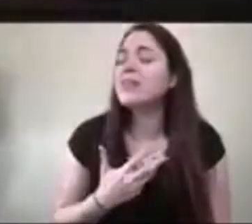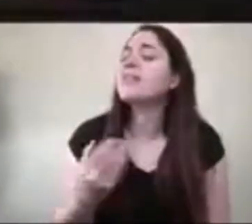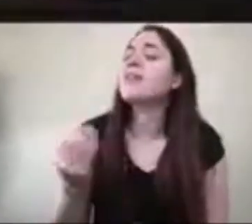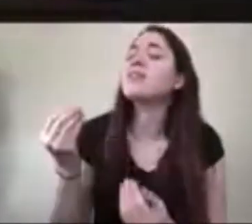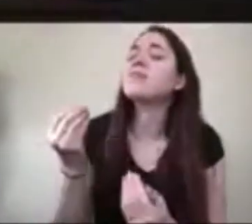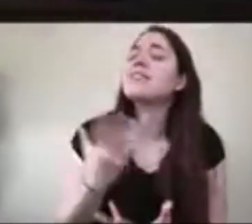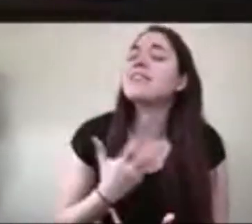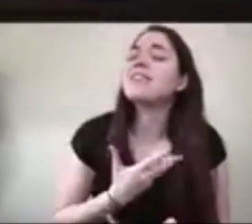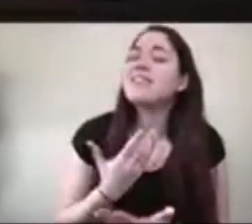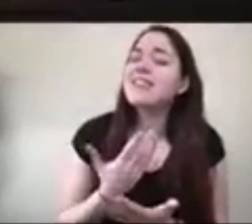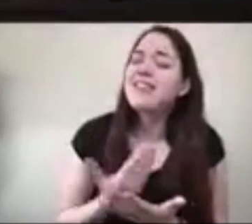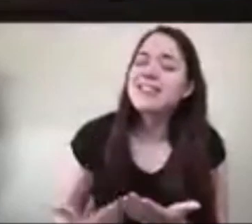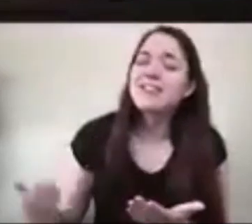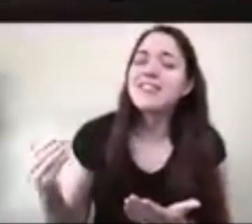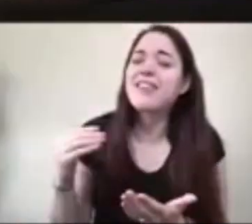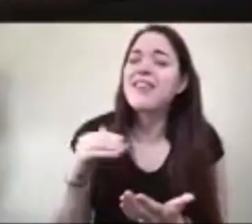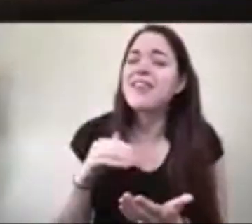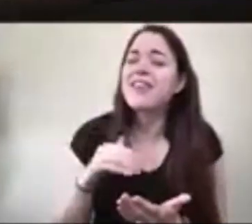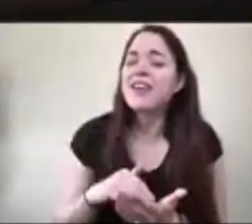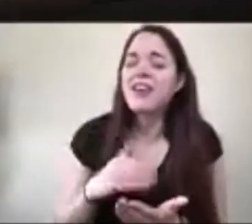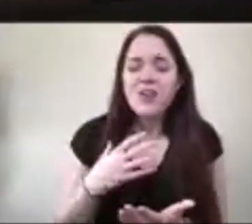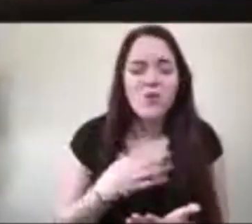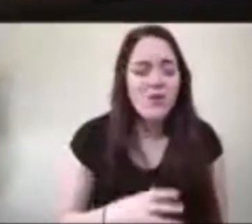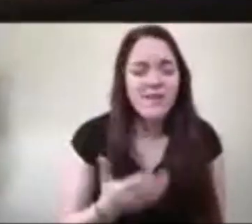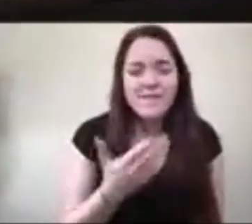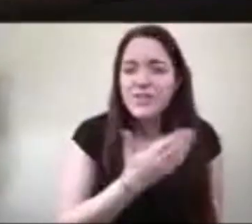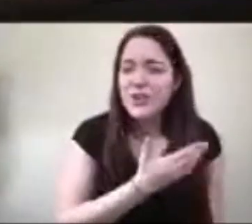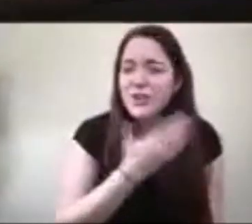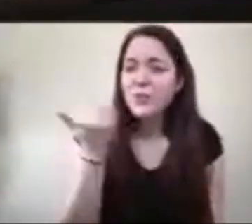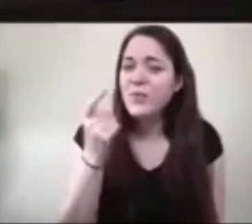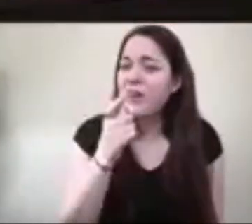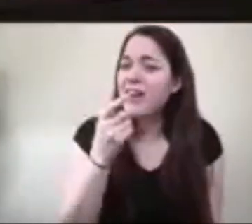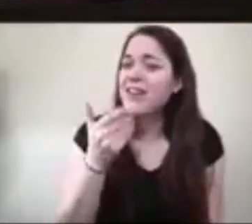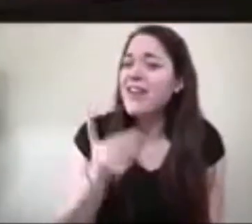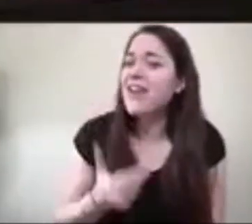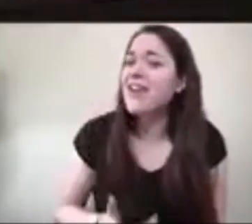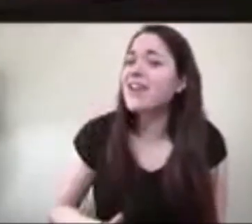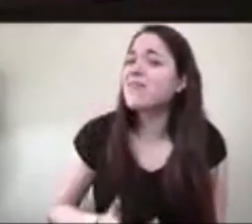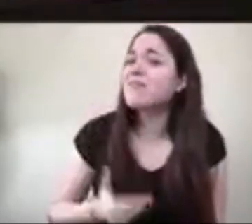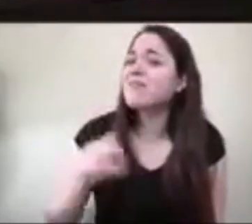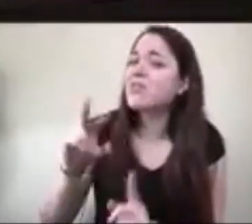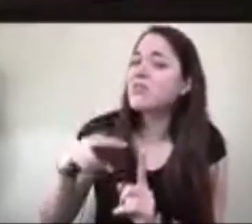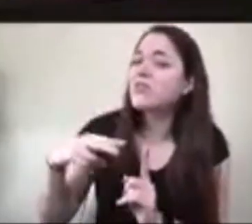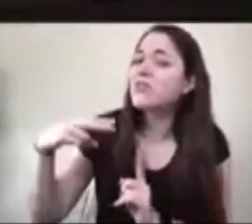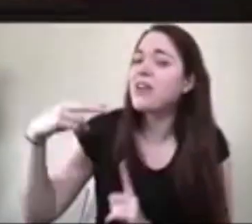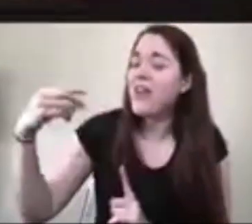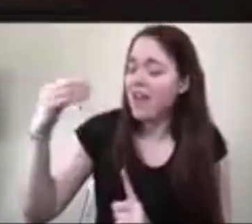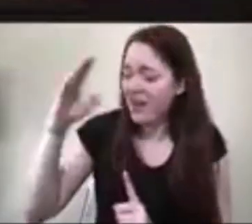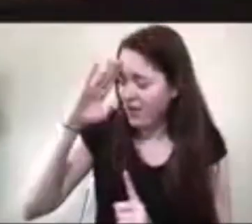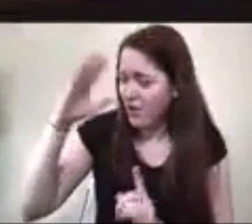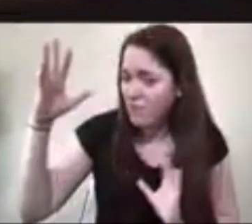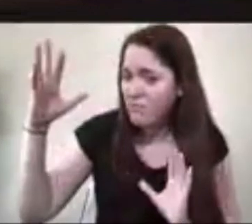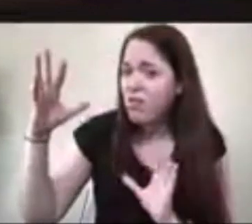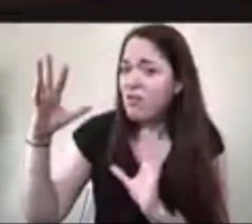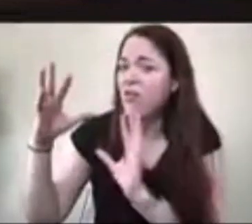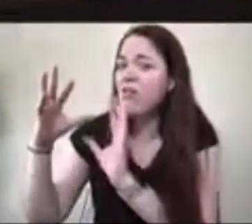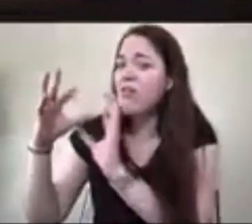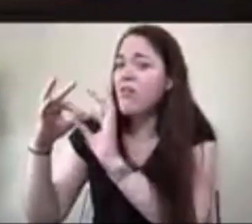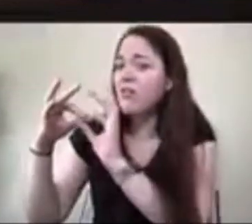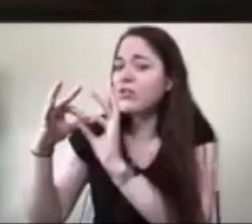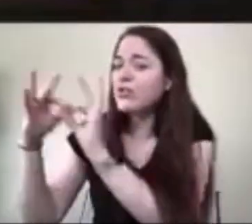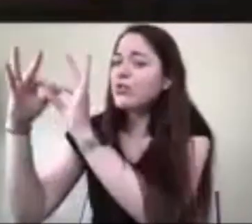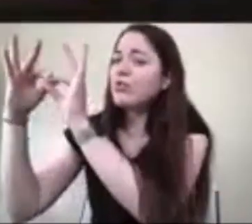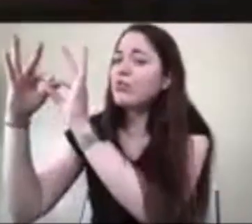Tell me lest I forget who I am to you, that I belong